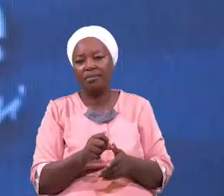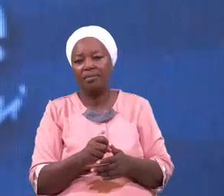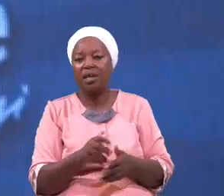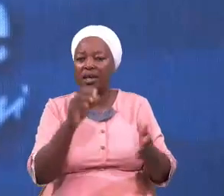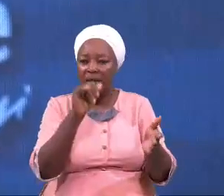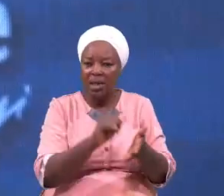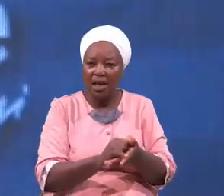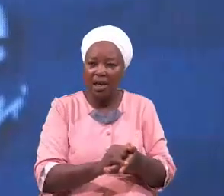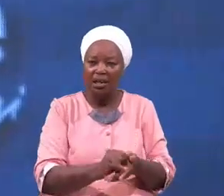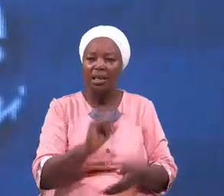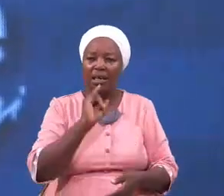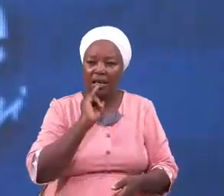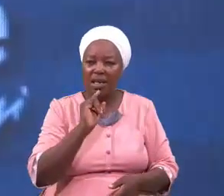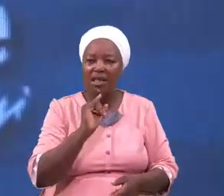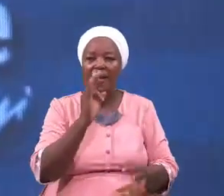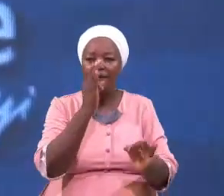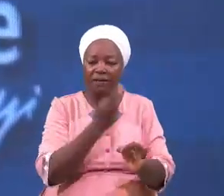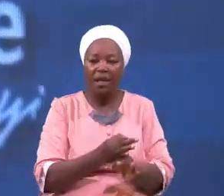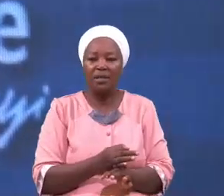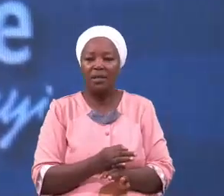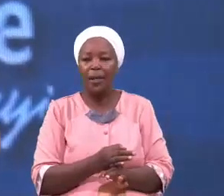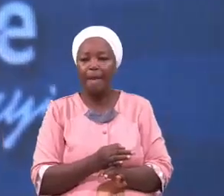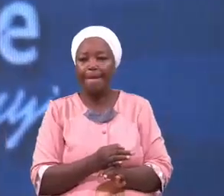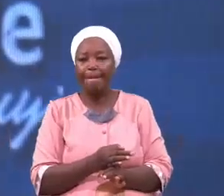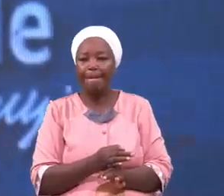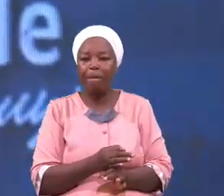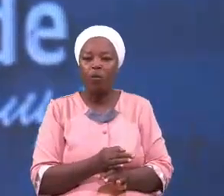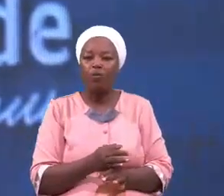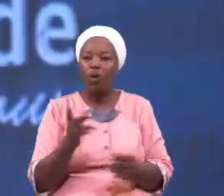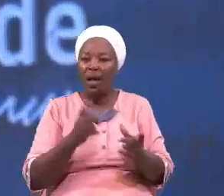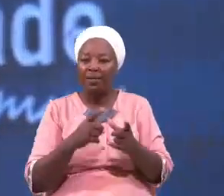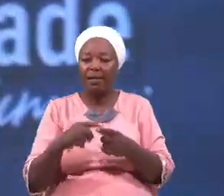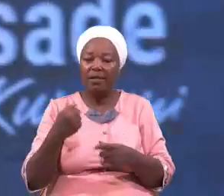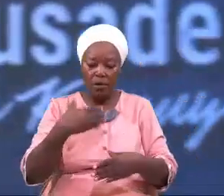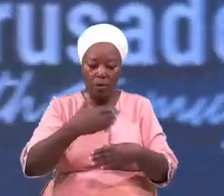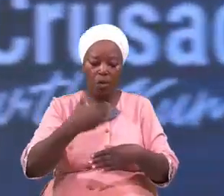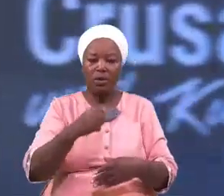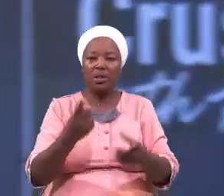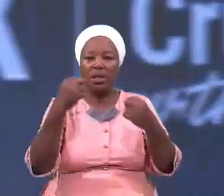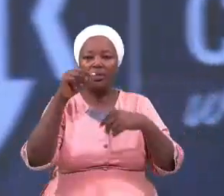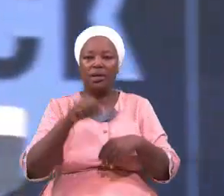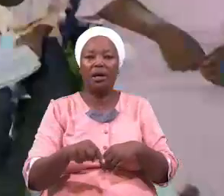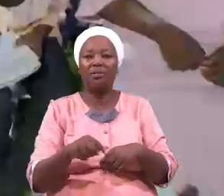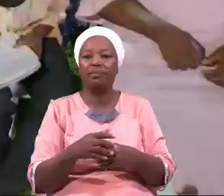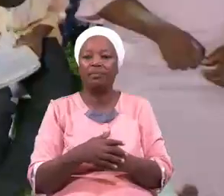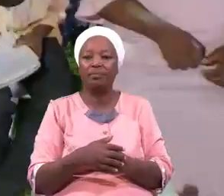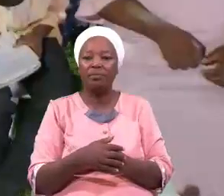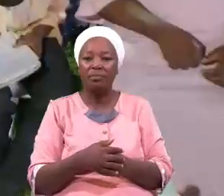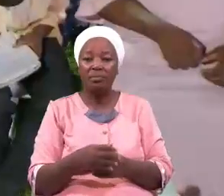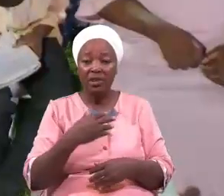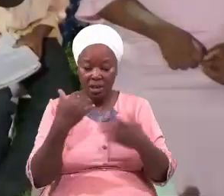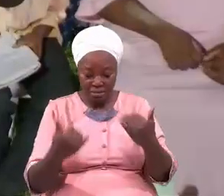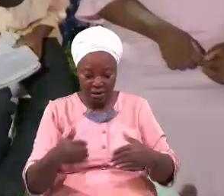That is faith. And the walls came down. And tonight,